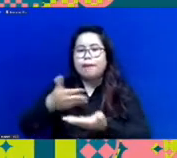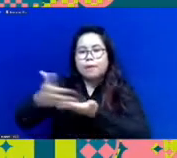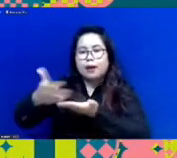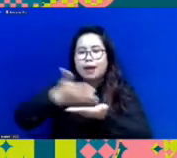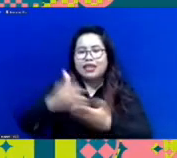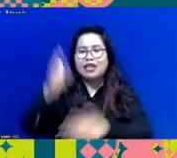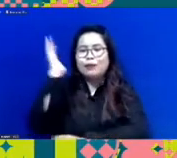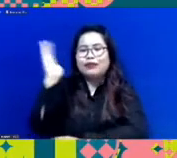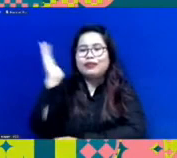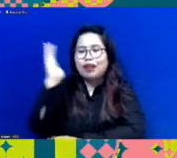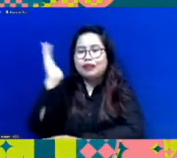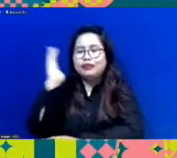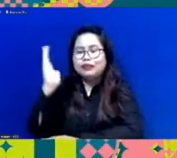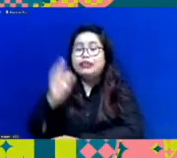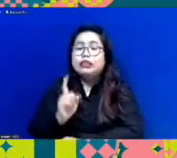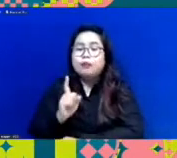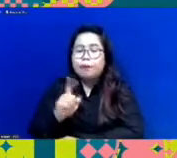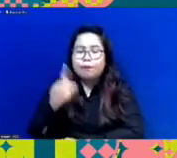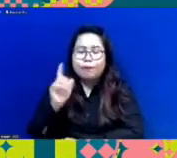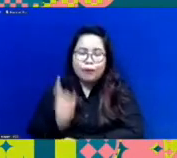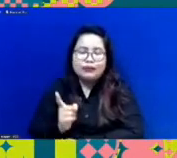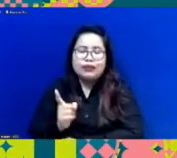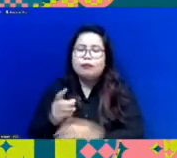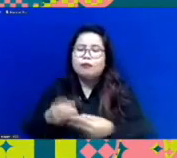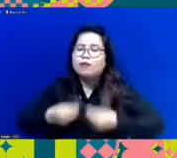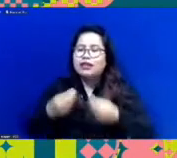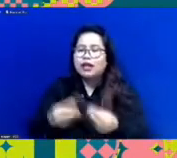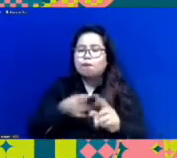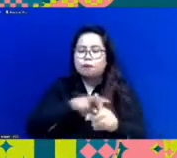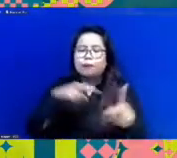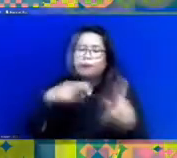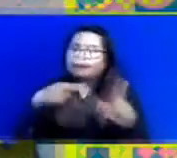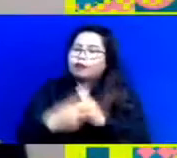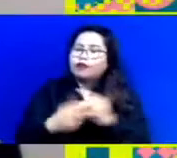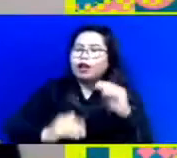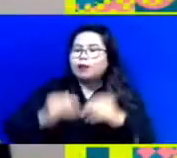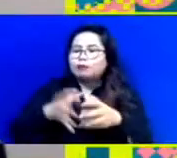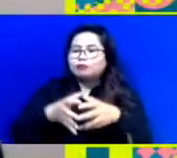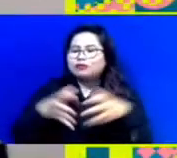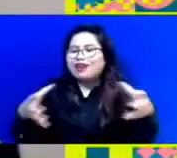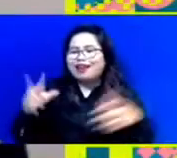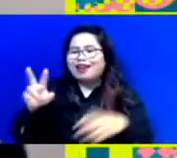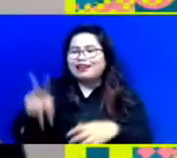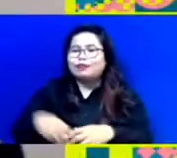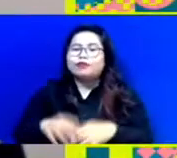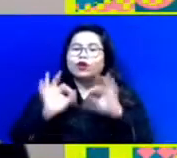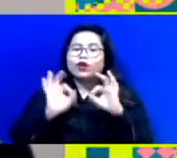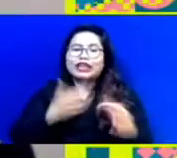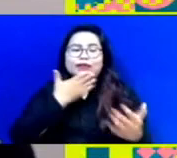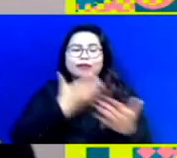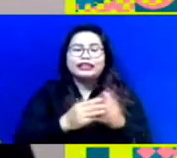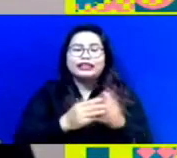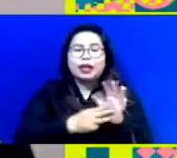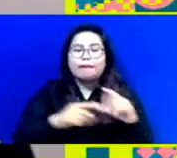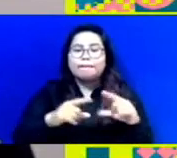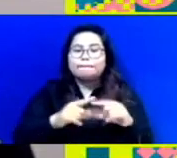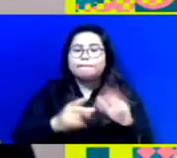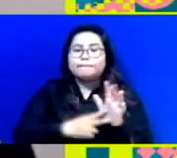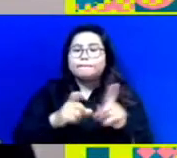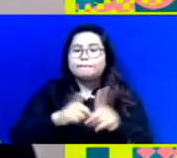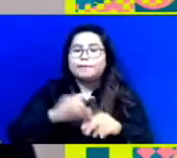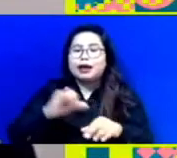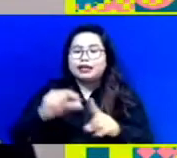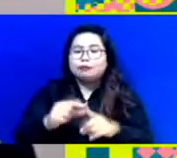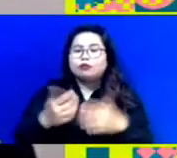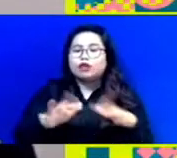bigger perspective here. Thank you, Rudolph. I thank you. Thank you so much, Mandeep, for that generous note. Can you hear me well? Yes, we